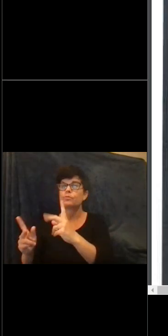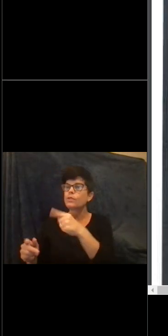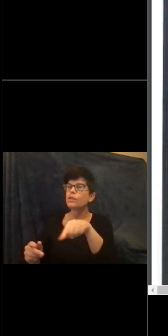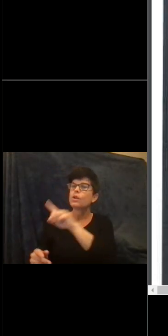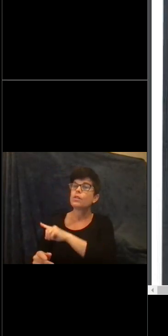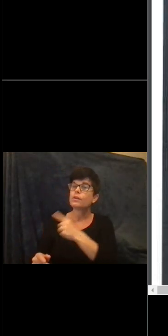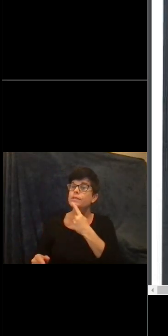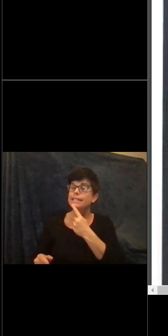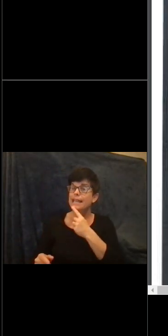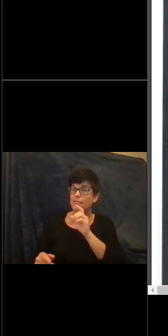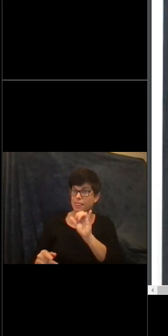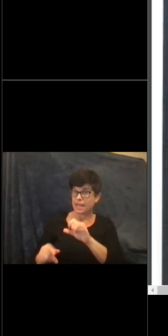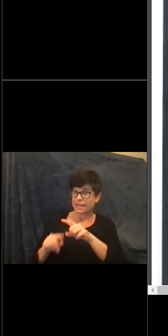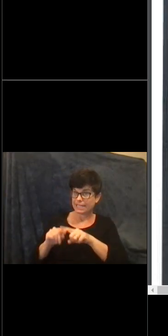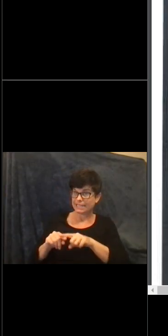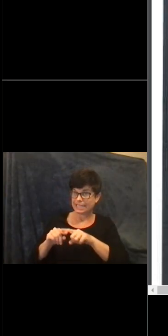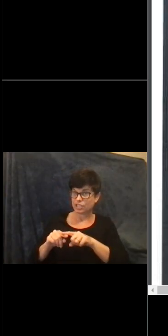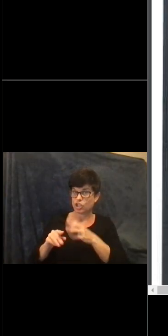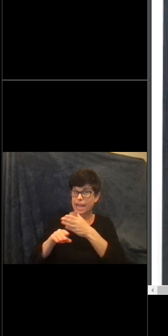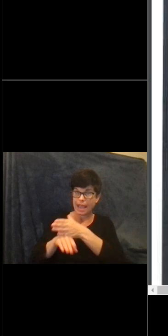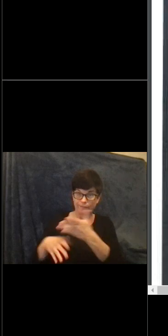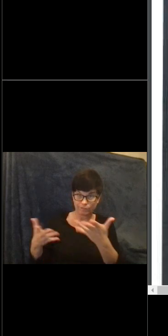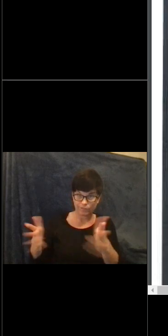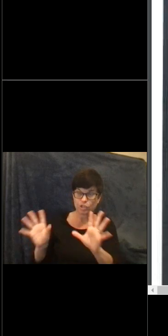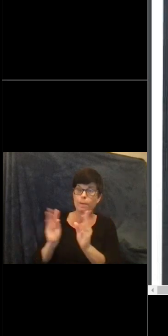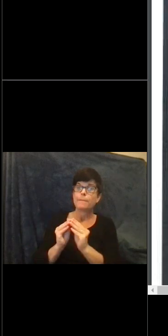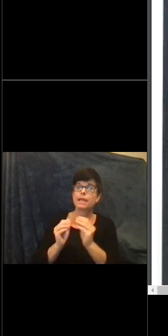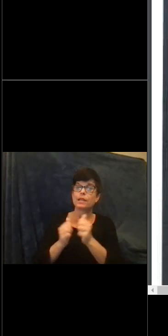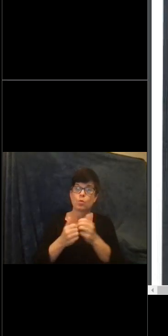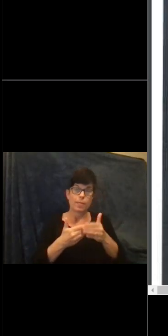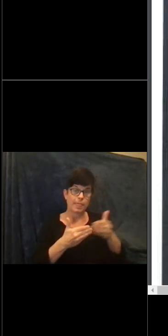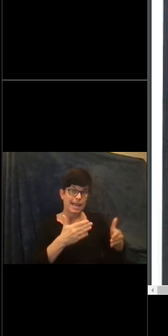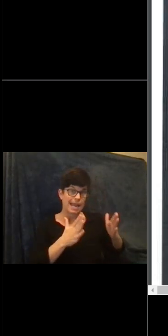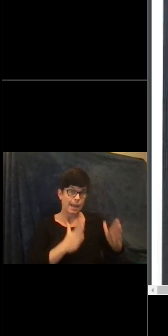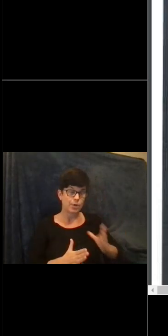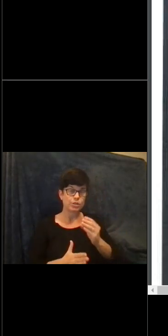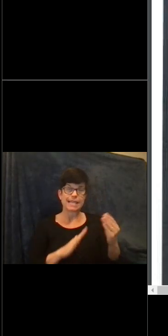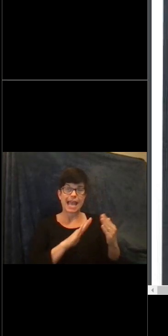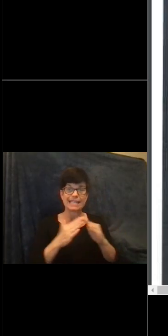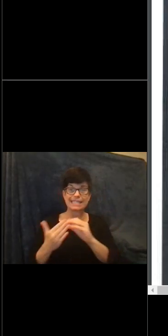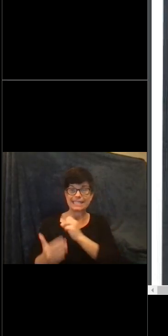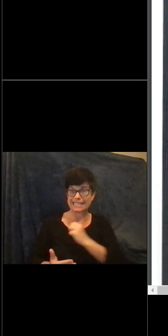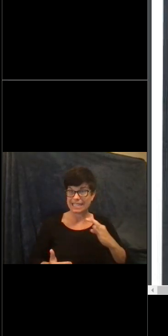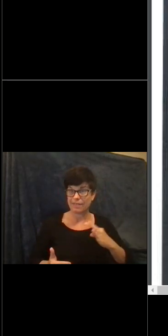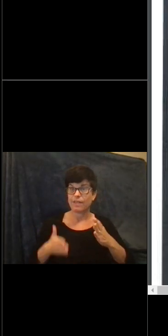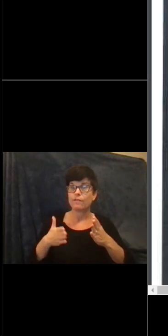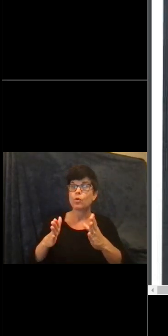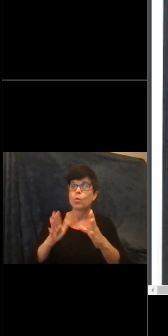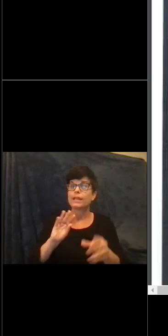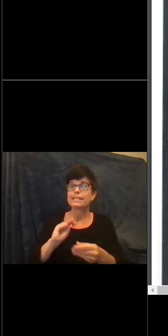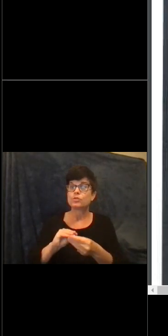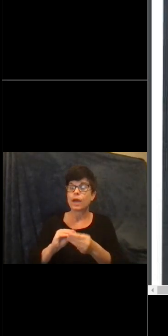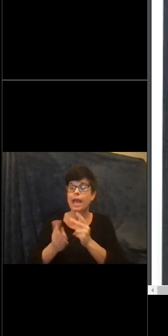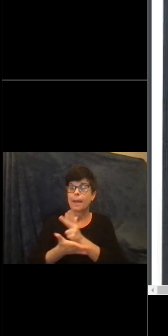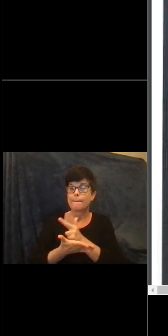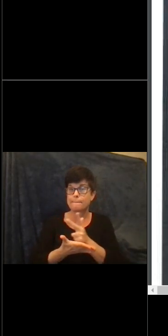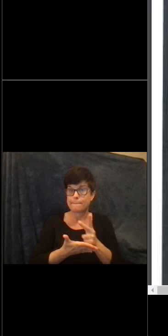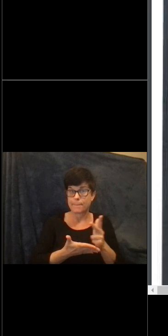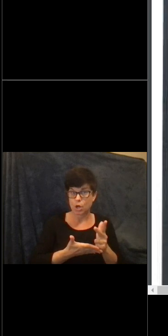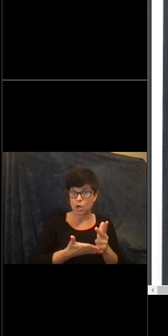that condition, after meeting with the neighbors and with city staff, if there's a way for us to add parking through